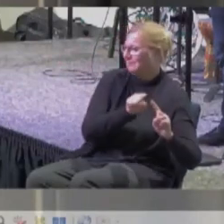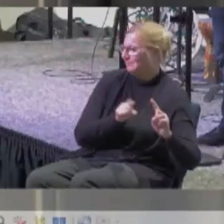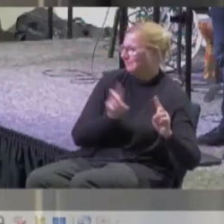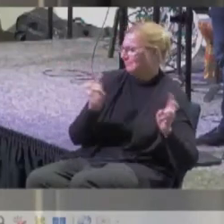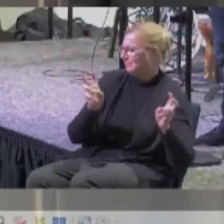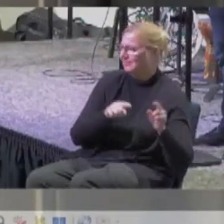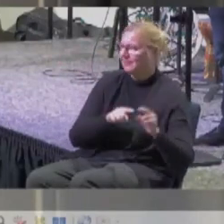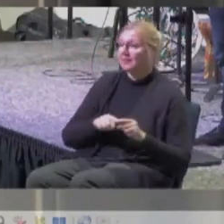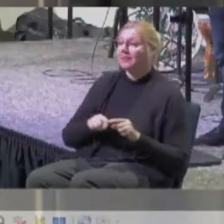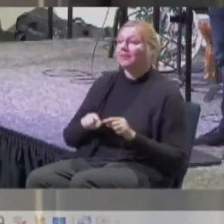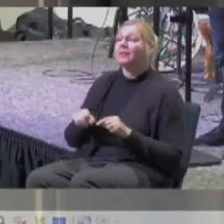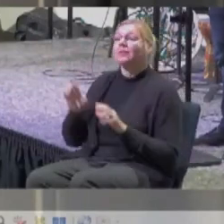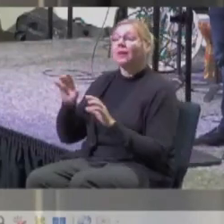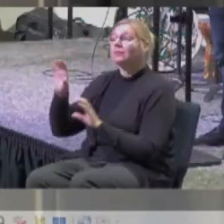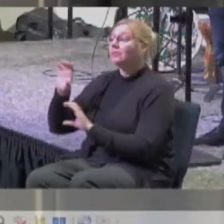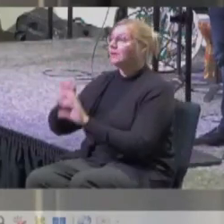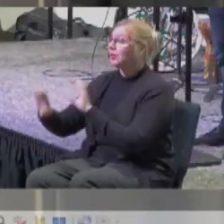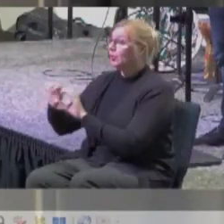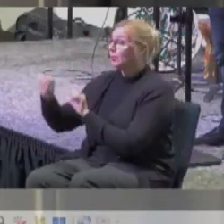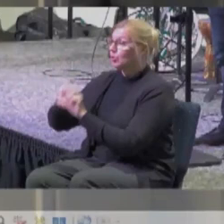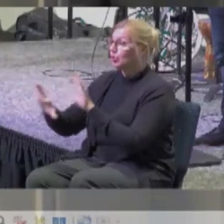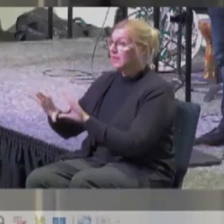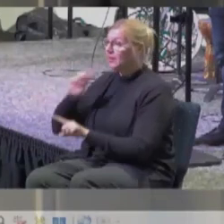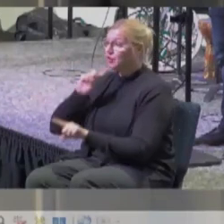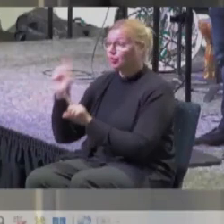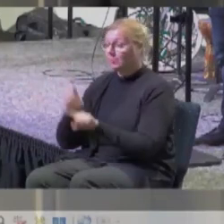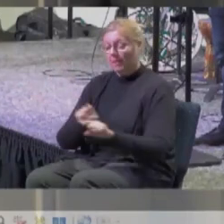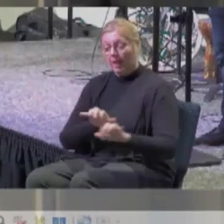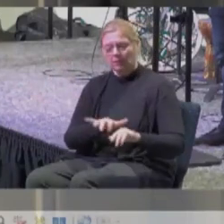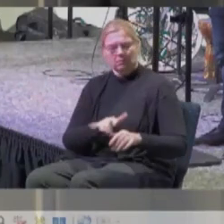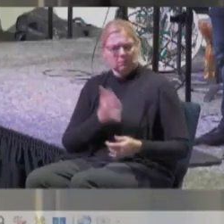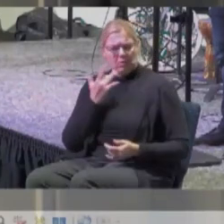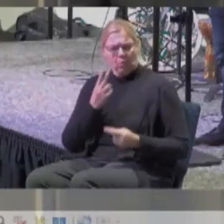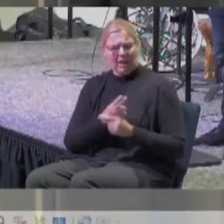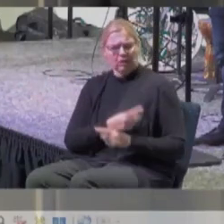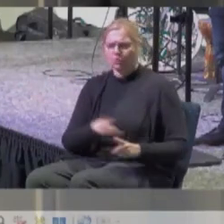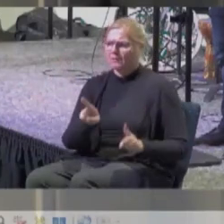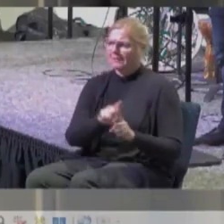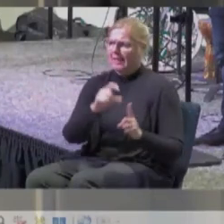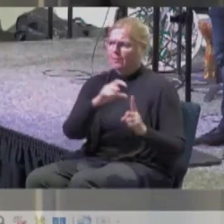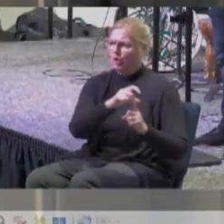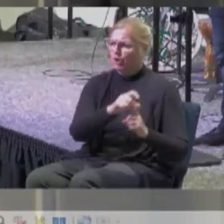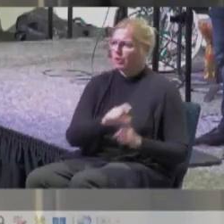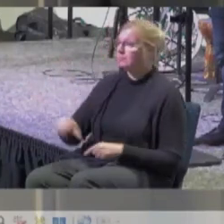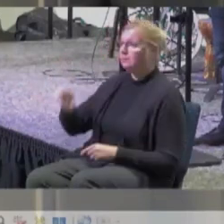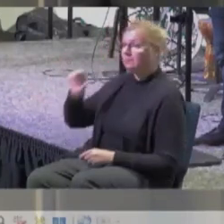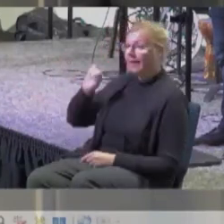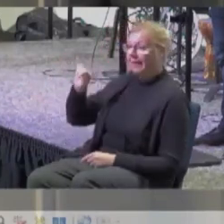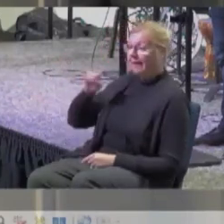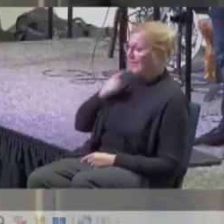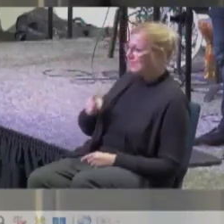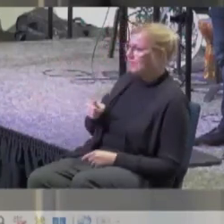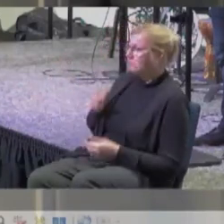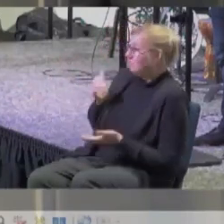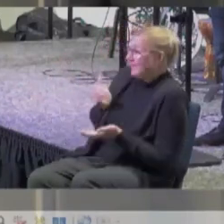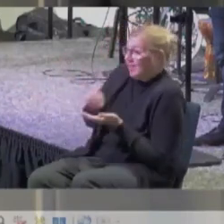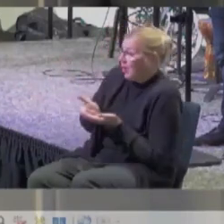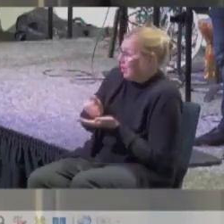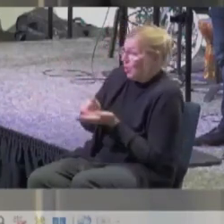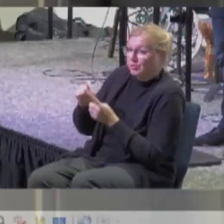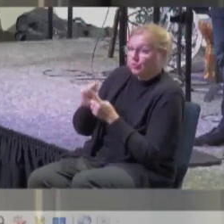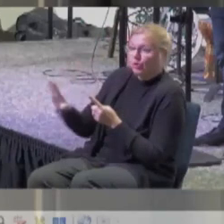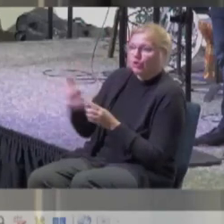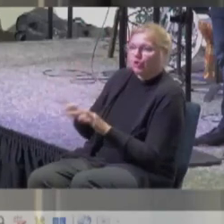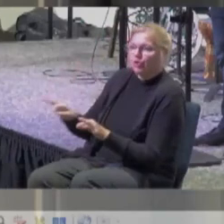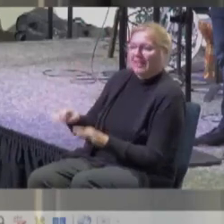And then the computer scientist, Lemoine, replied, well, then why use the same word? Lambda replied, it's the closest word in your language for what